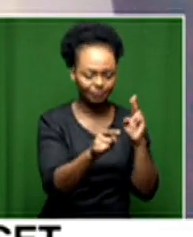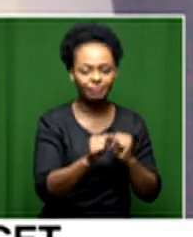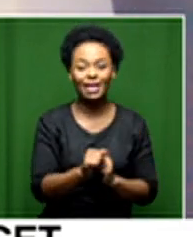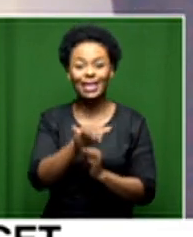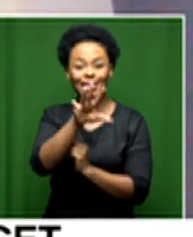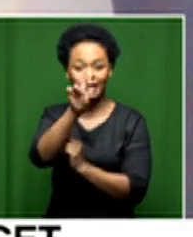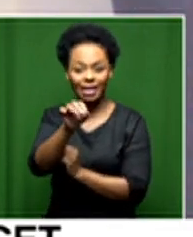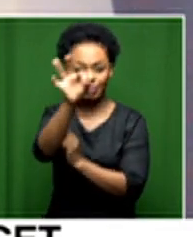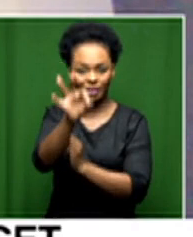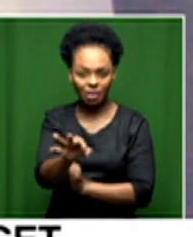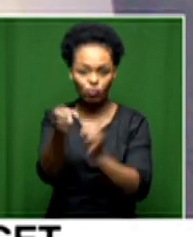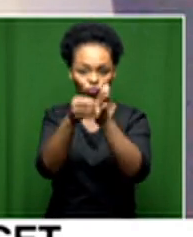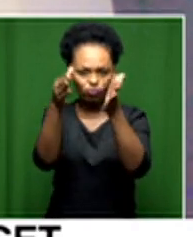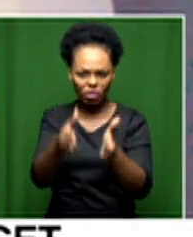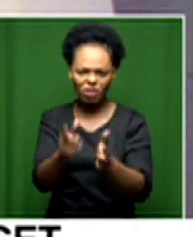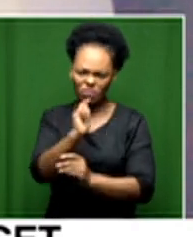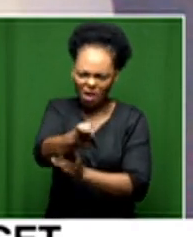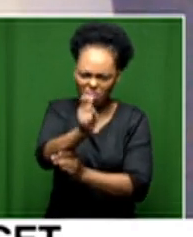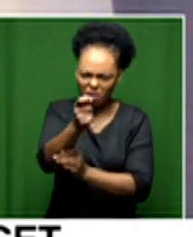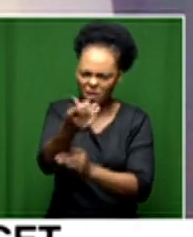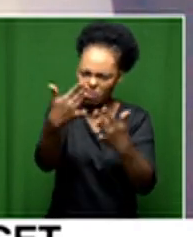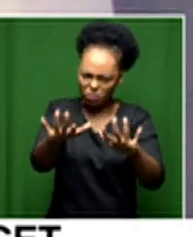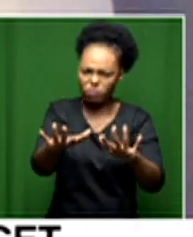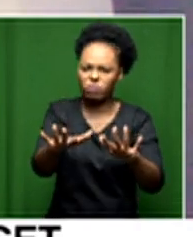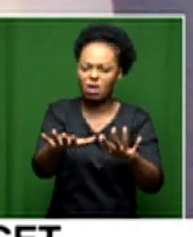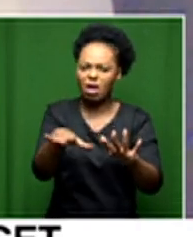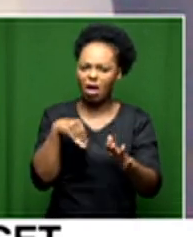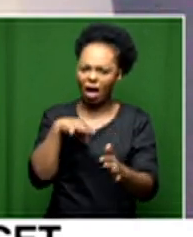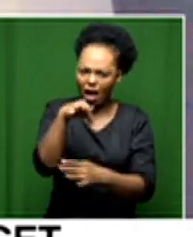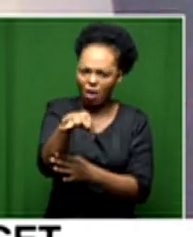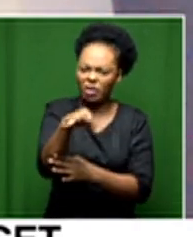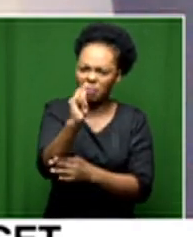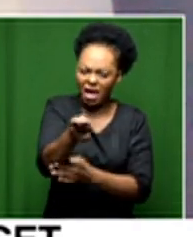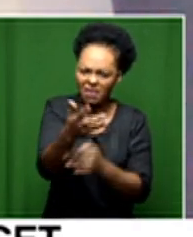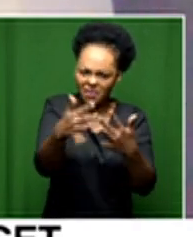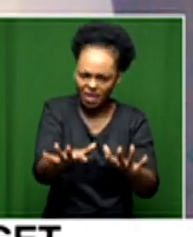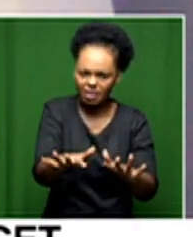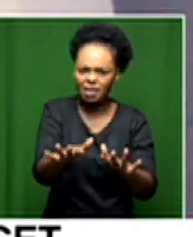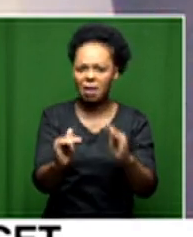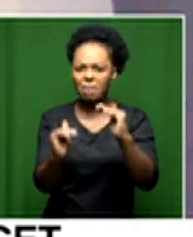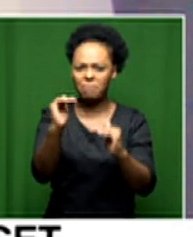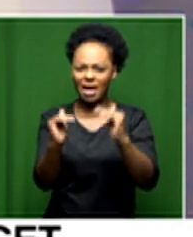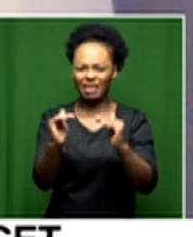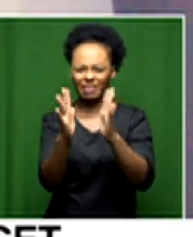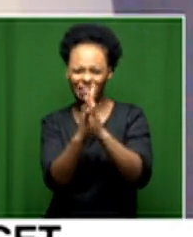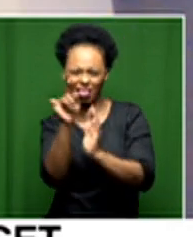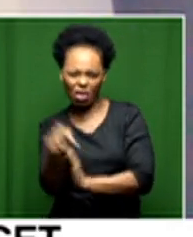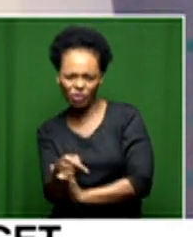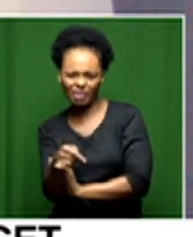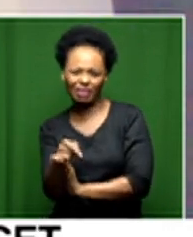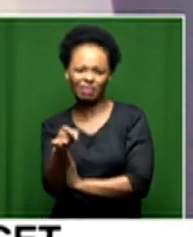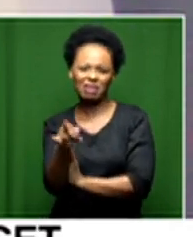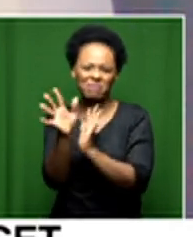of those students, their fees were paid and their allowances were paid. Then there's a balance, give or take, about 10,000 odd students where